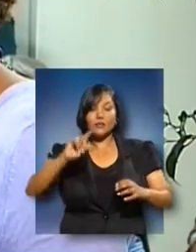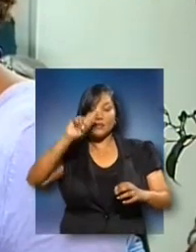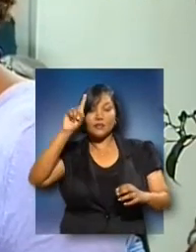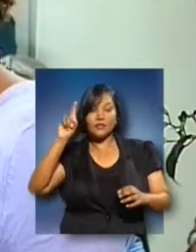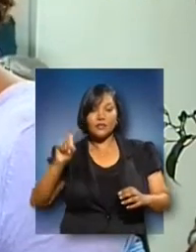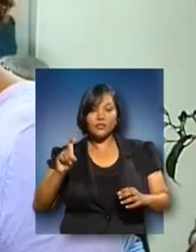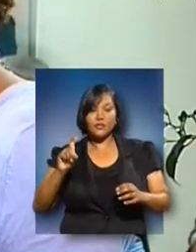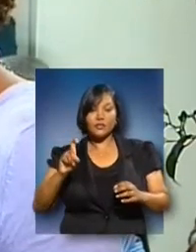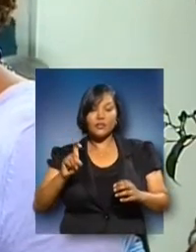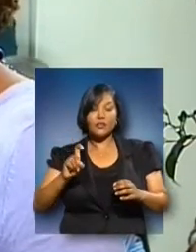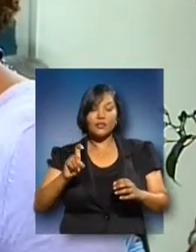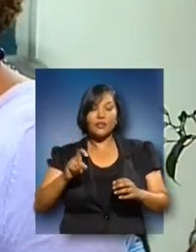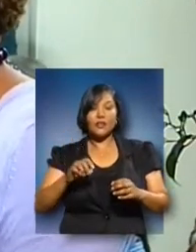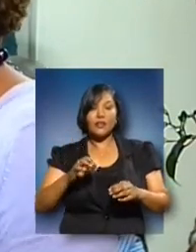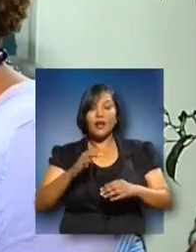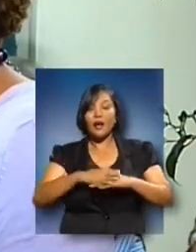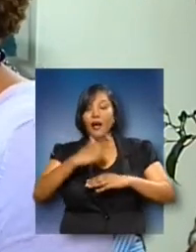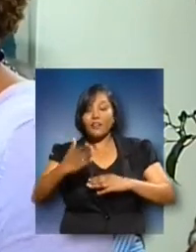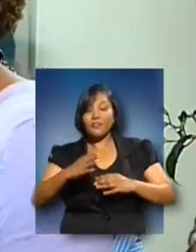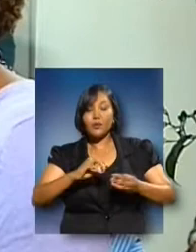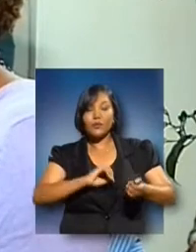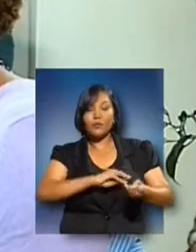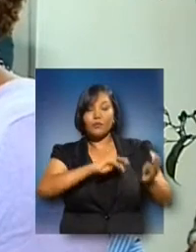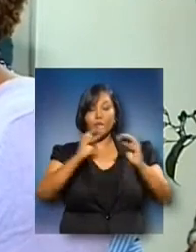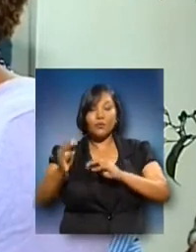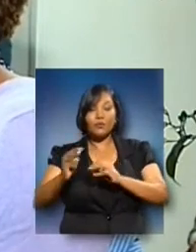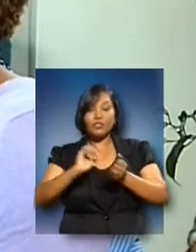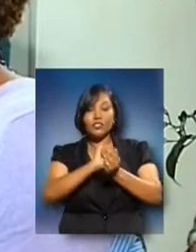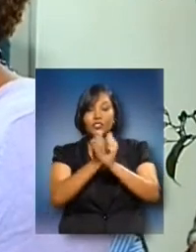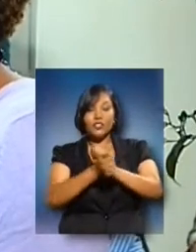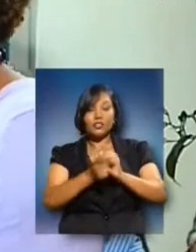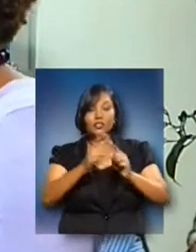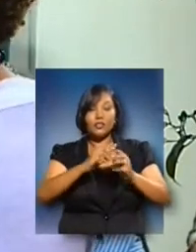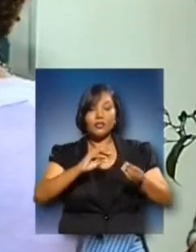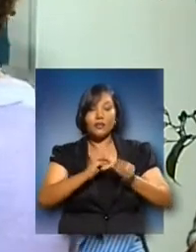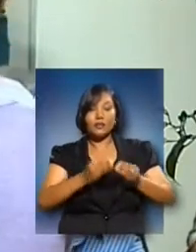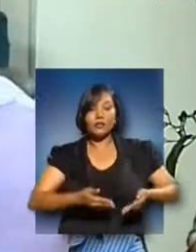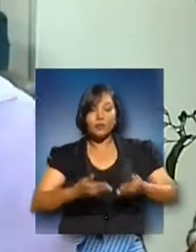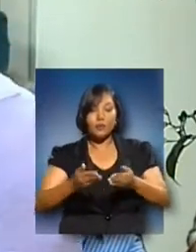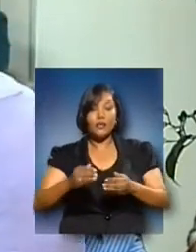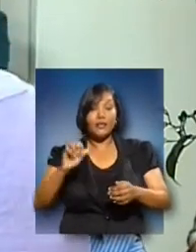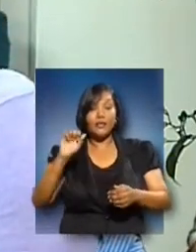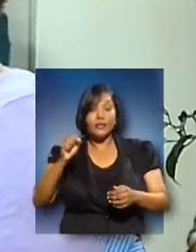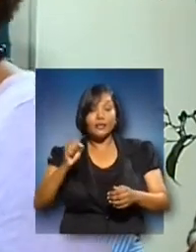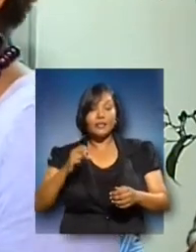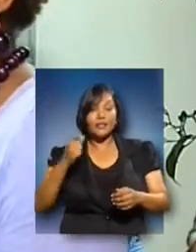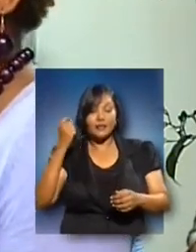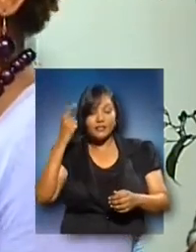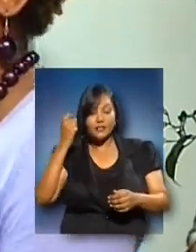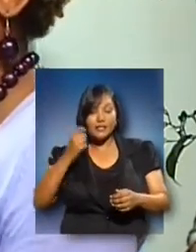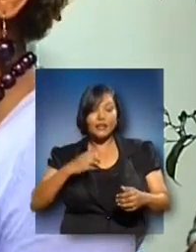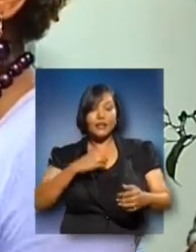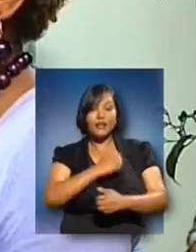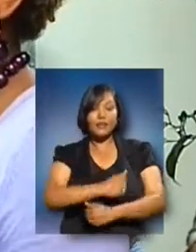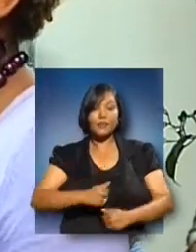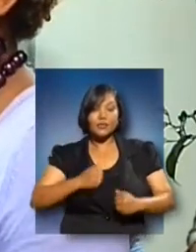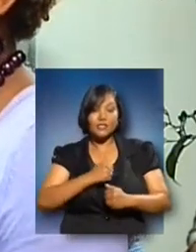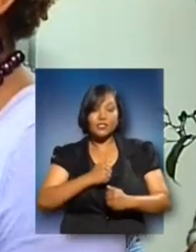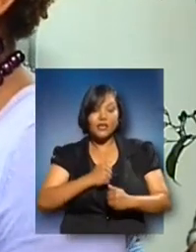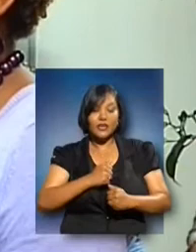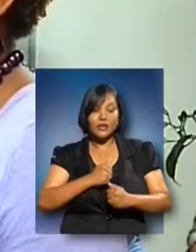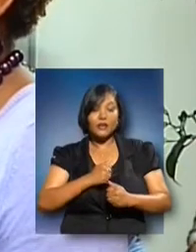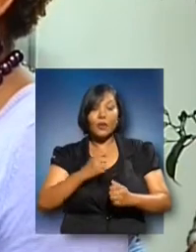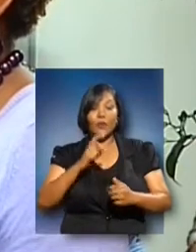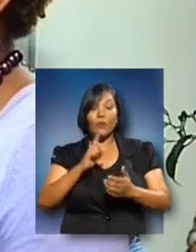portability implementation? Because my concern is, whilst I appreciate what the gentleman from